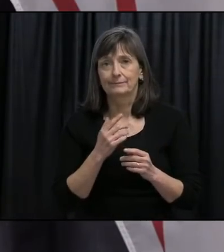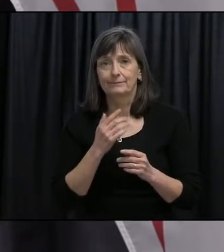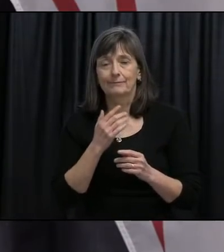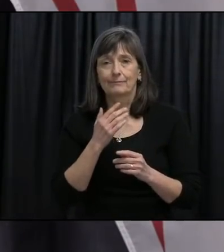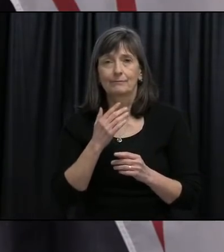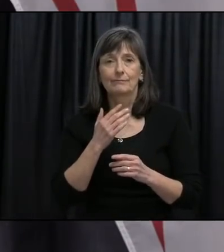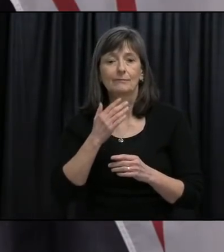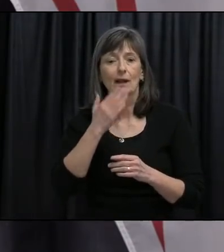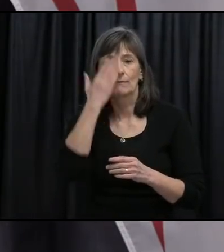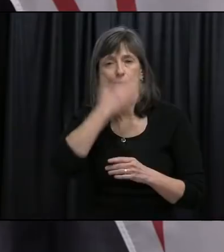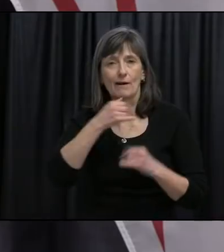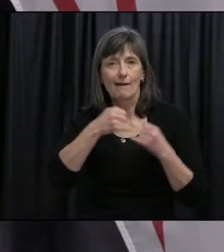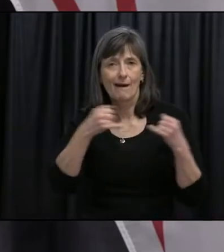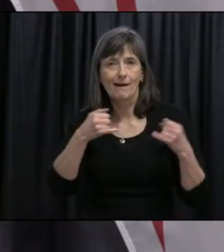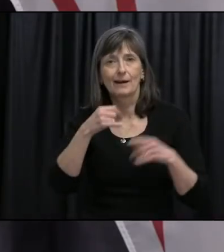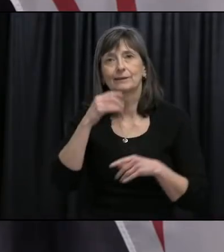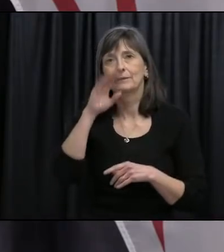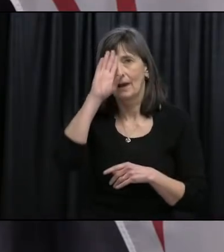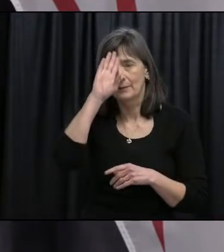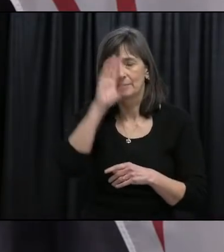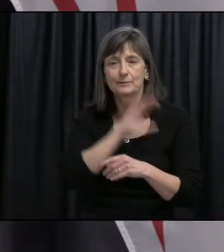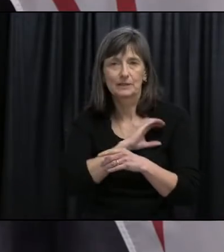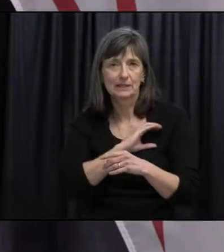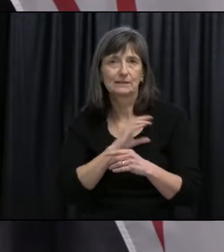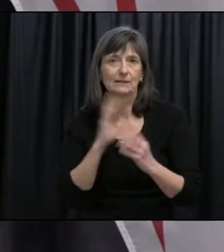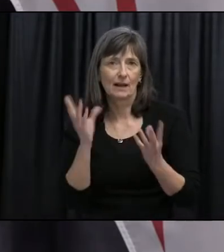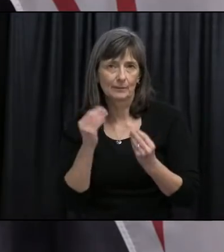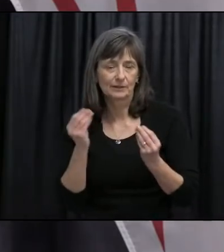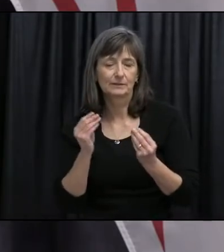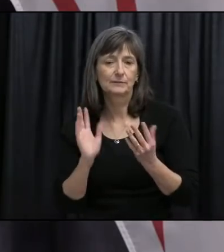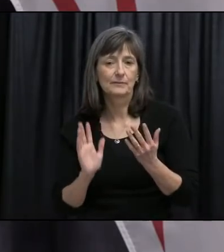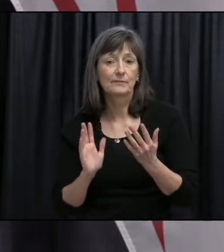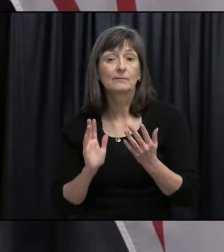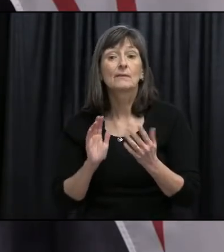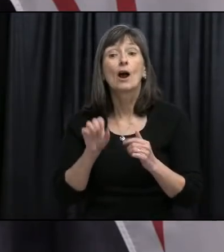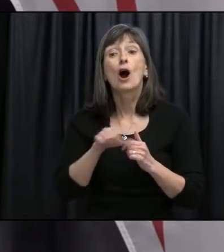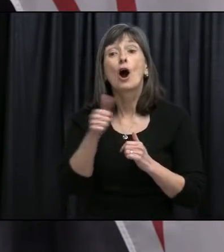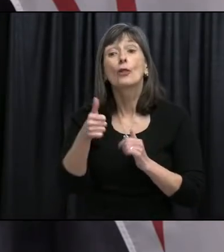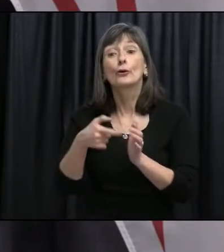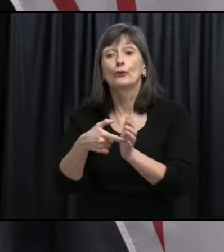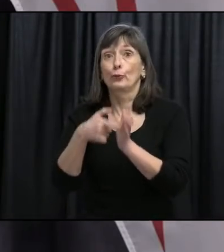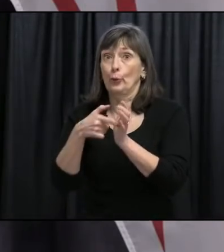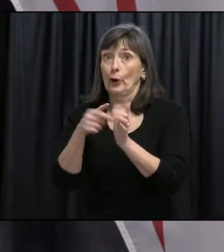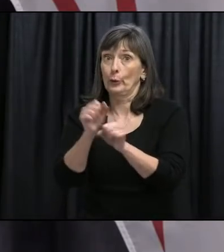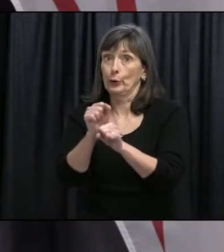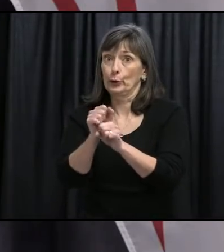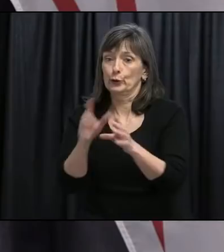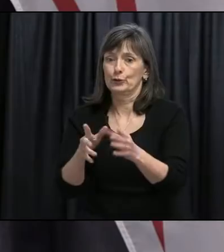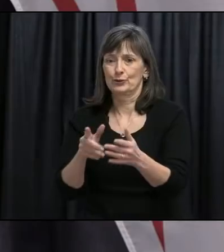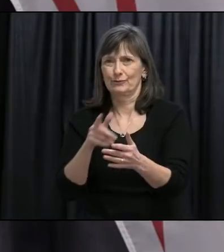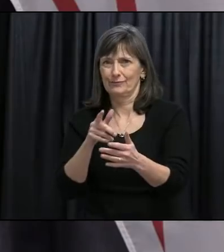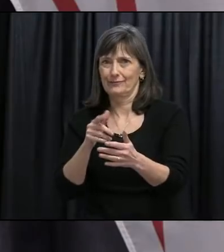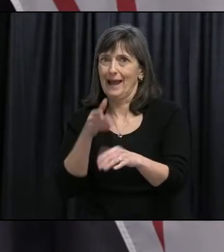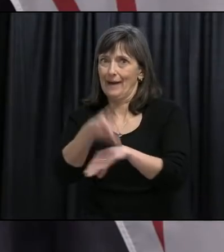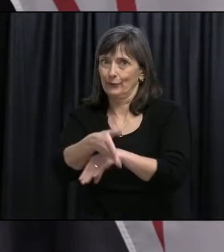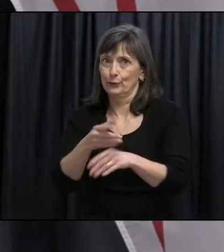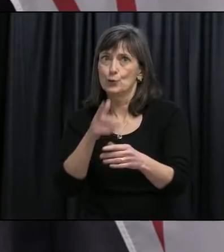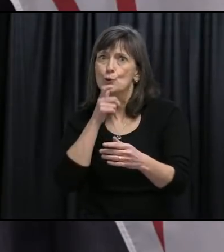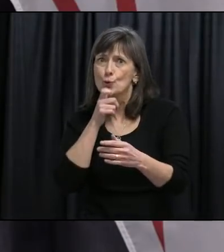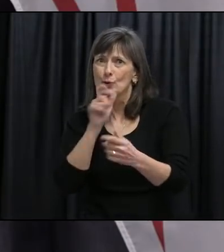we've identified other essential workers. I'm not sure that we've actually defined that